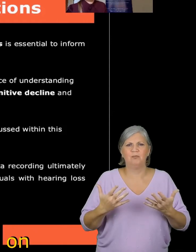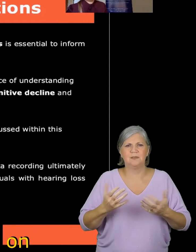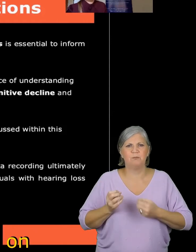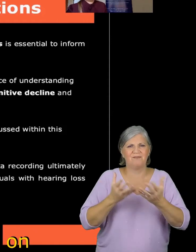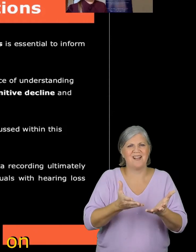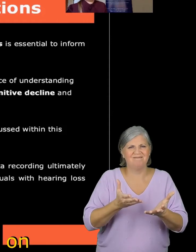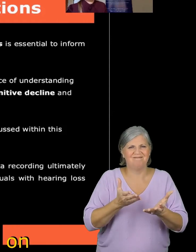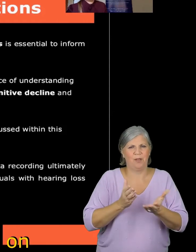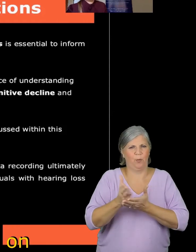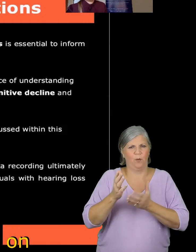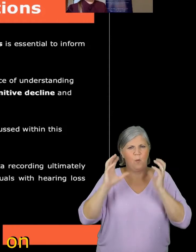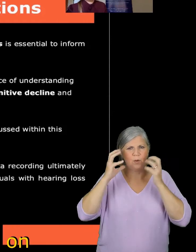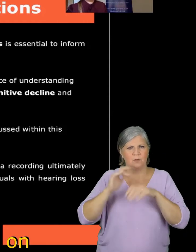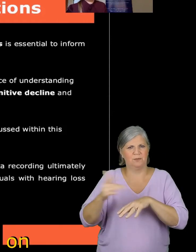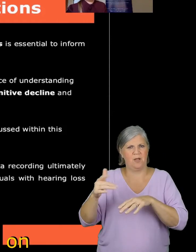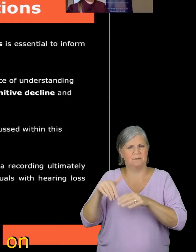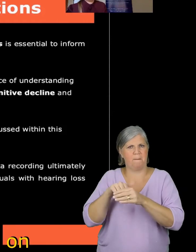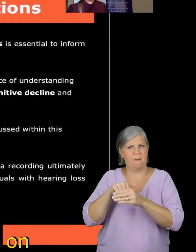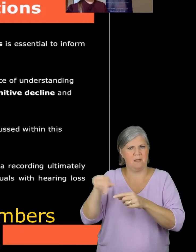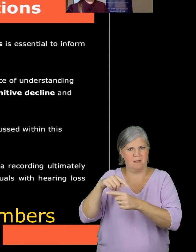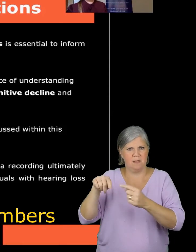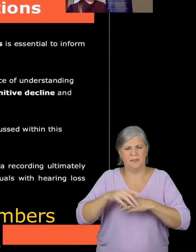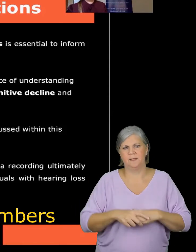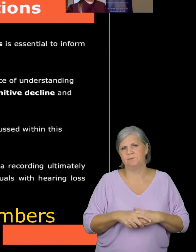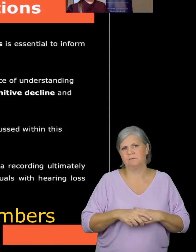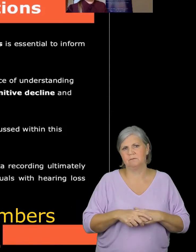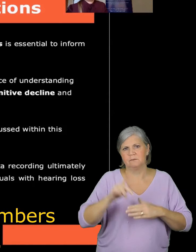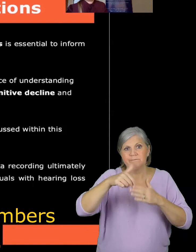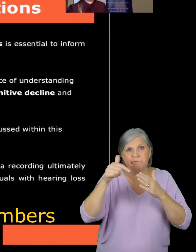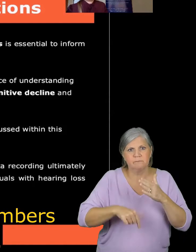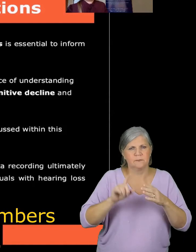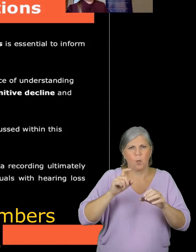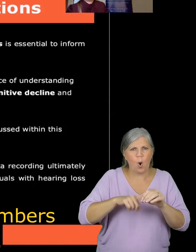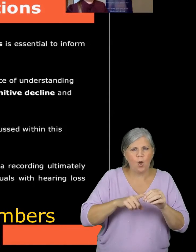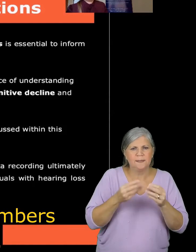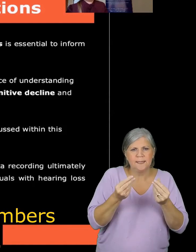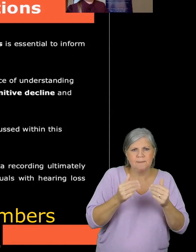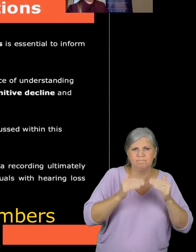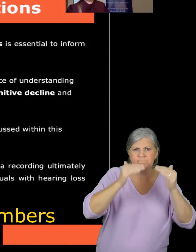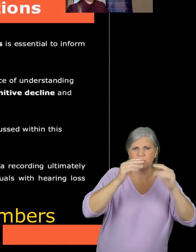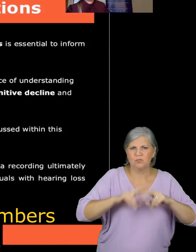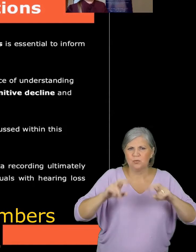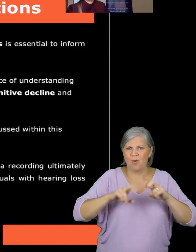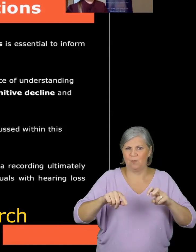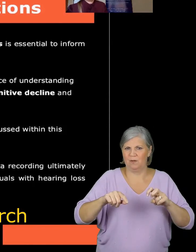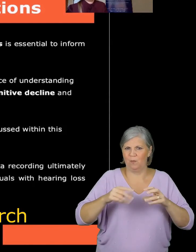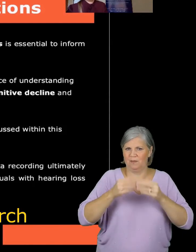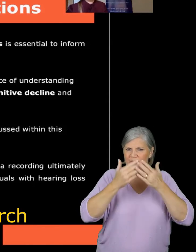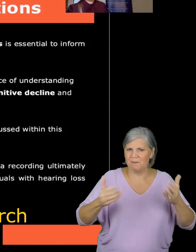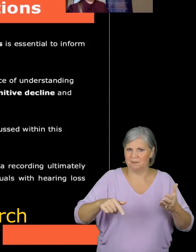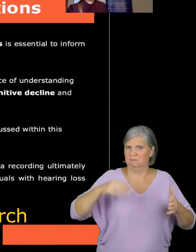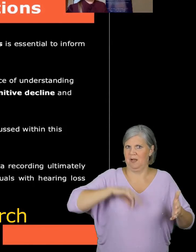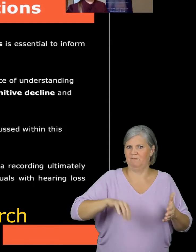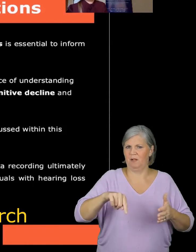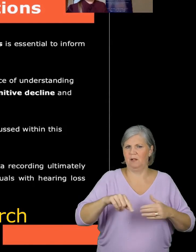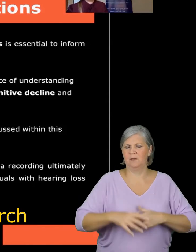it's also been possible to gather some initial views on current provision from members of the audiology profession. Further